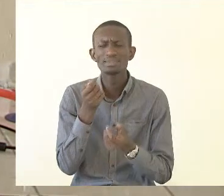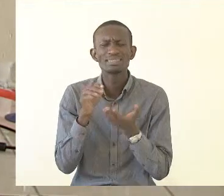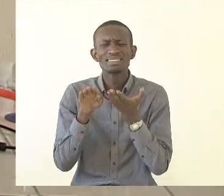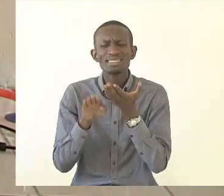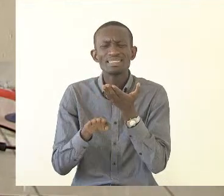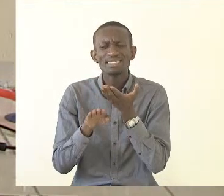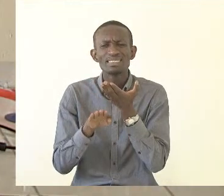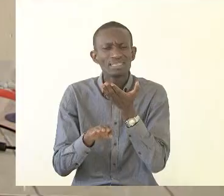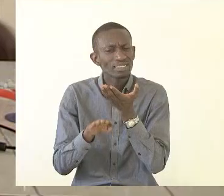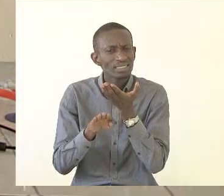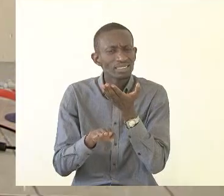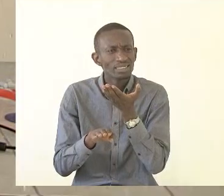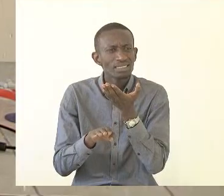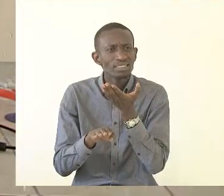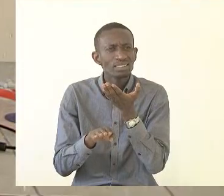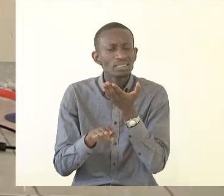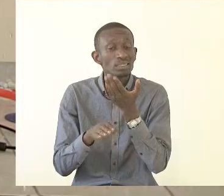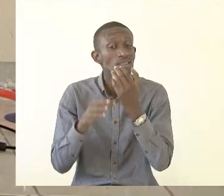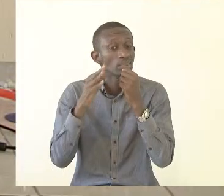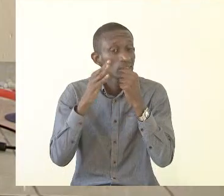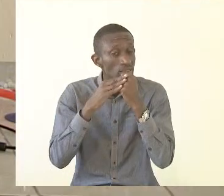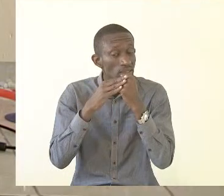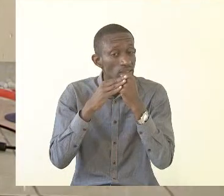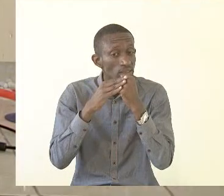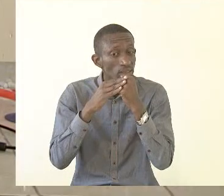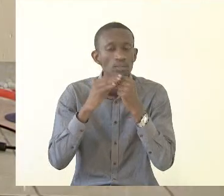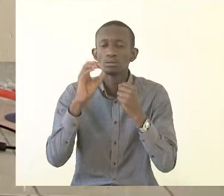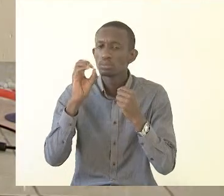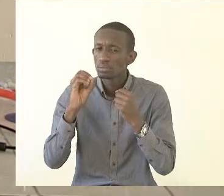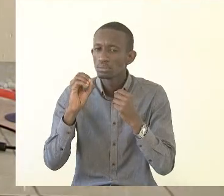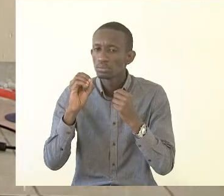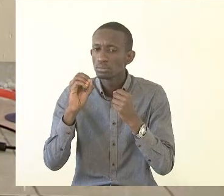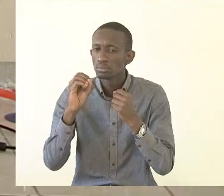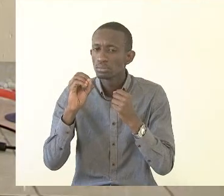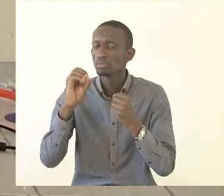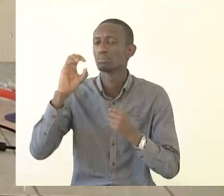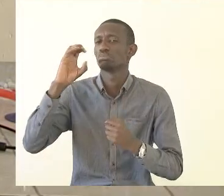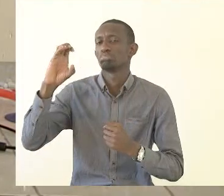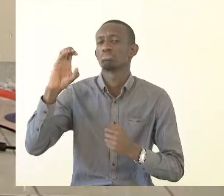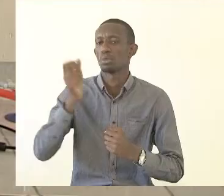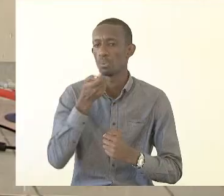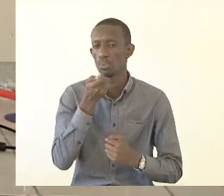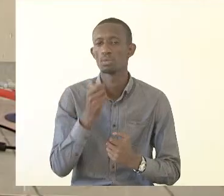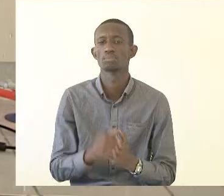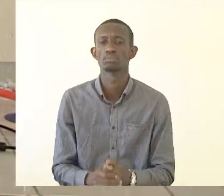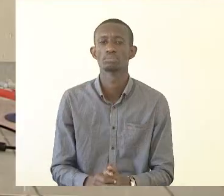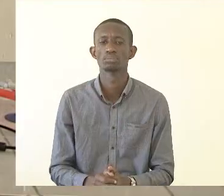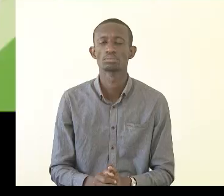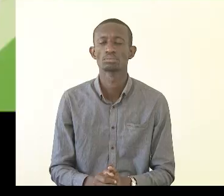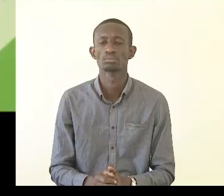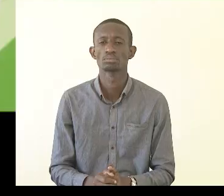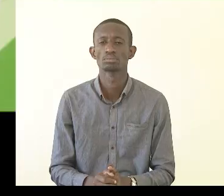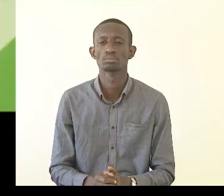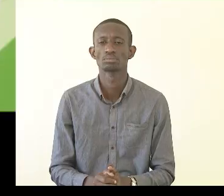80 degrees Celsius. Temperatures below 80 degrees Celsius. Outline a mechanism for reaction